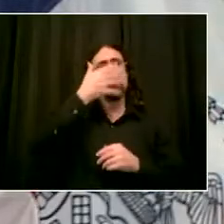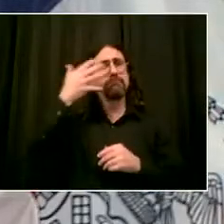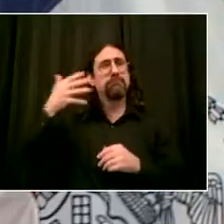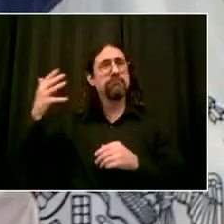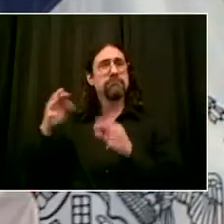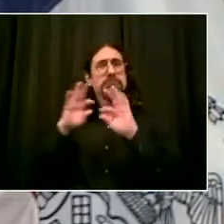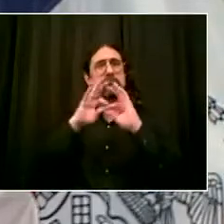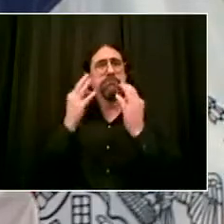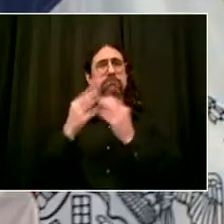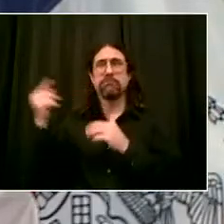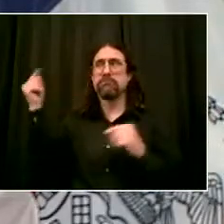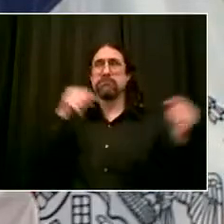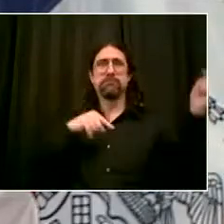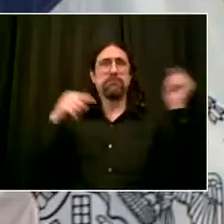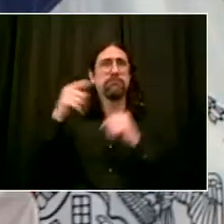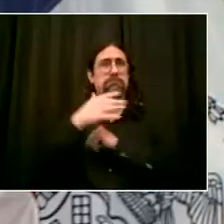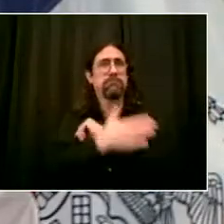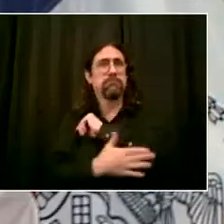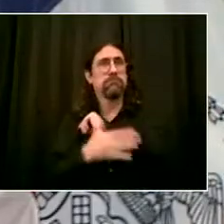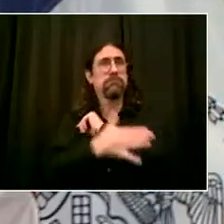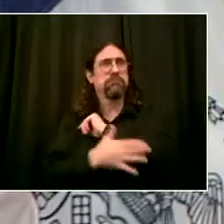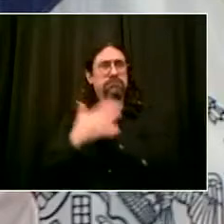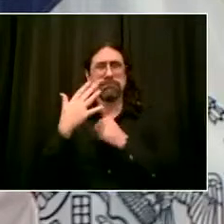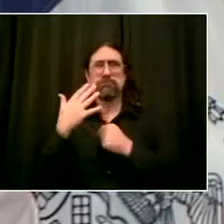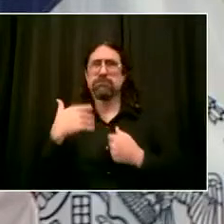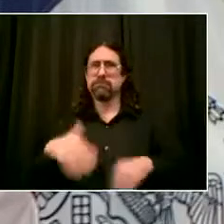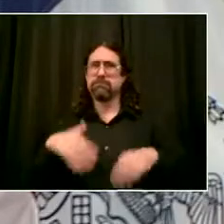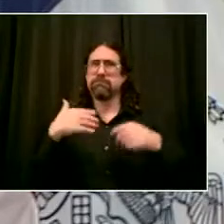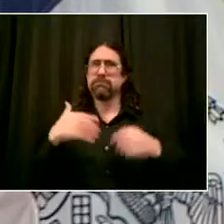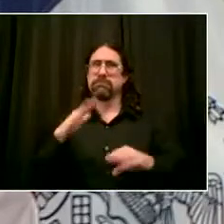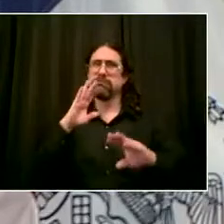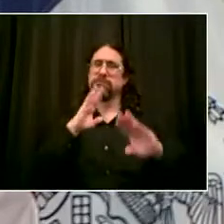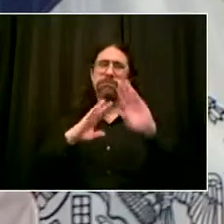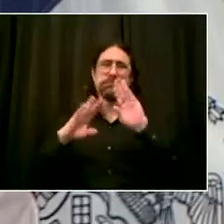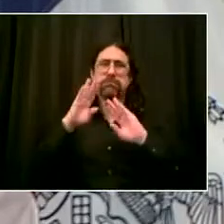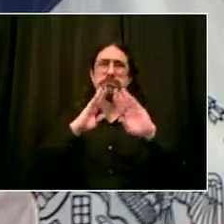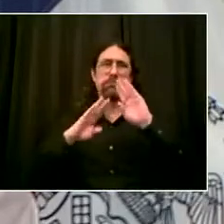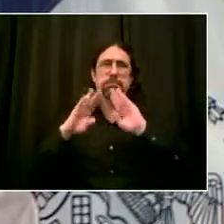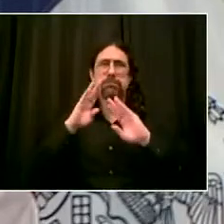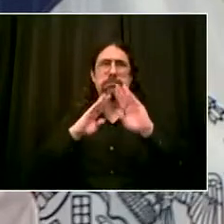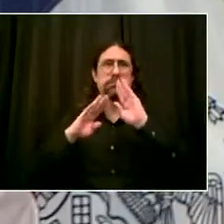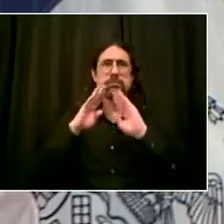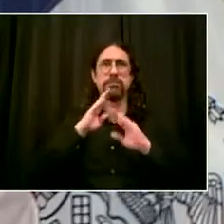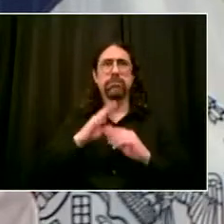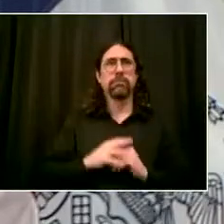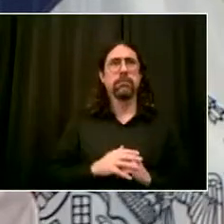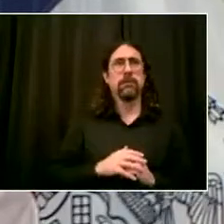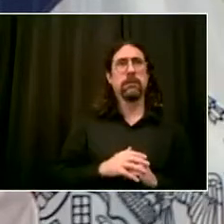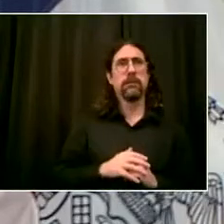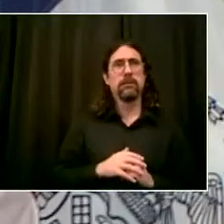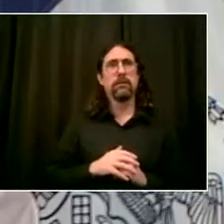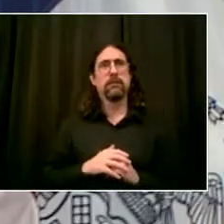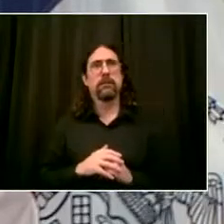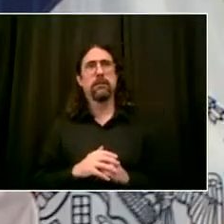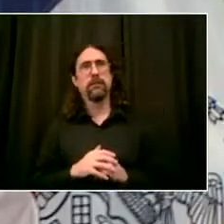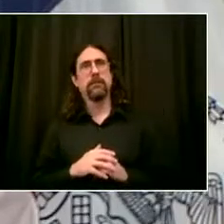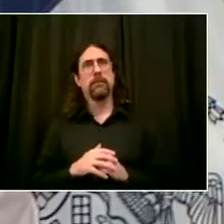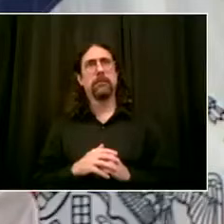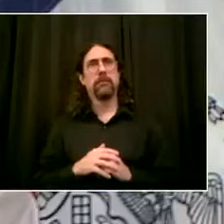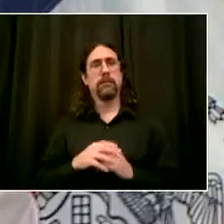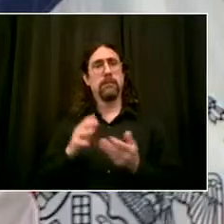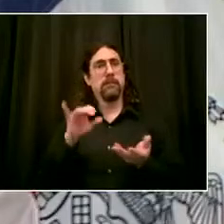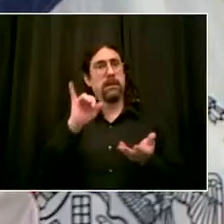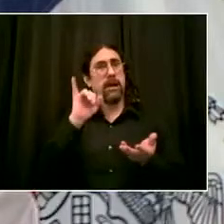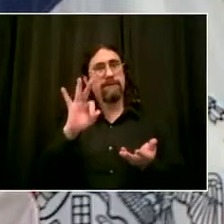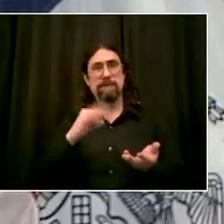fix I have to fix and my team has to fix the task force includes leaders of color across the administration